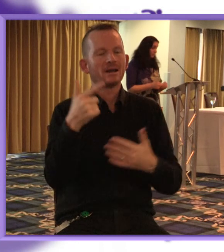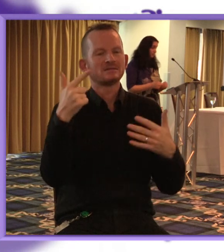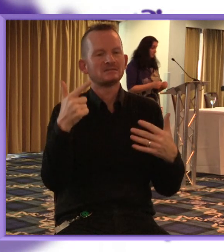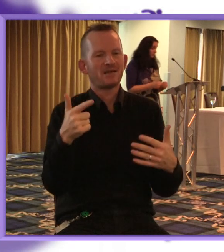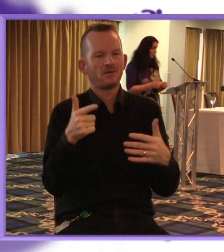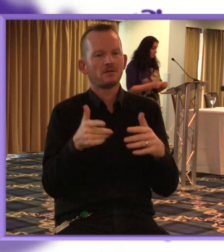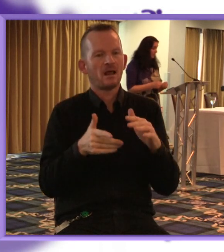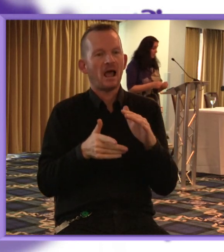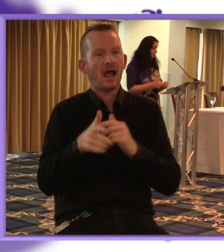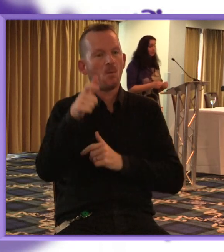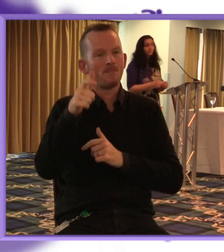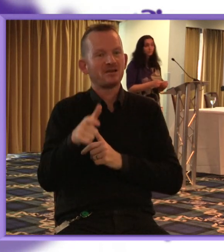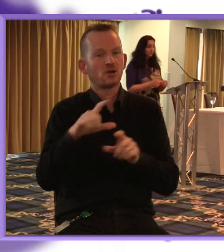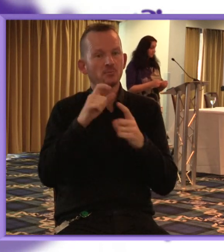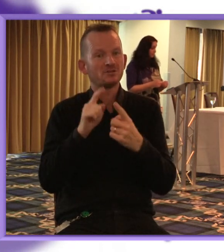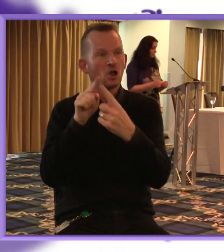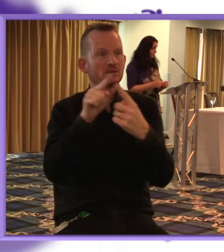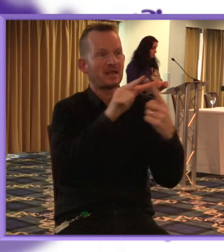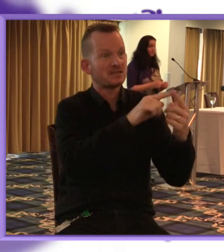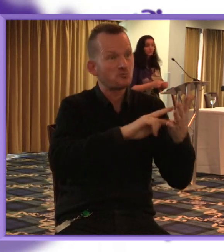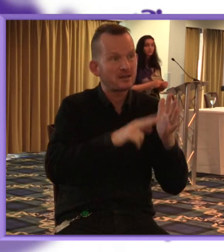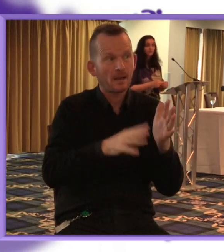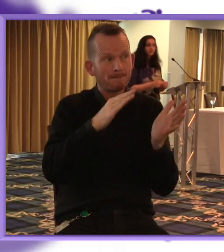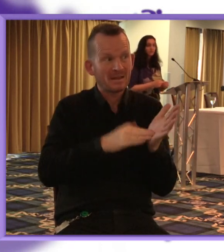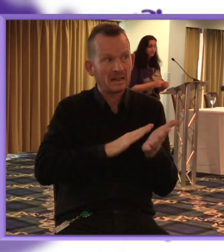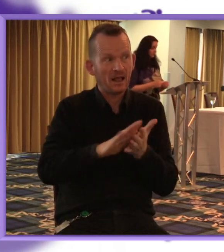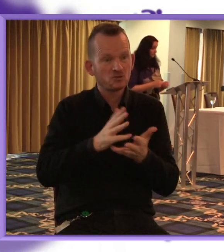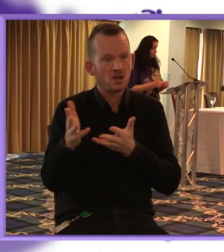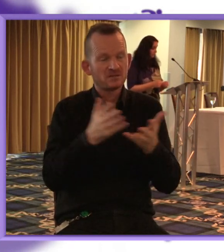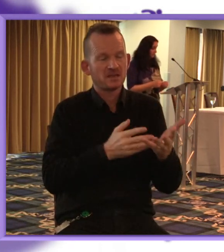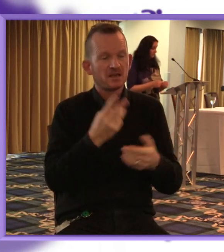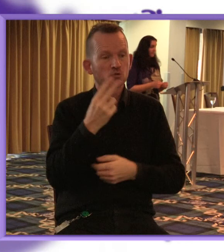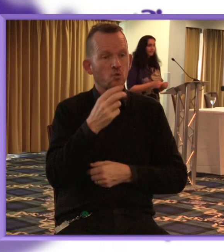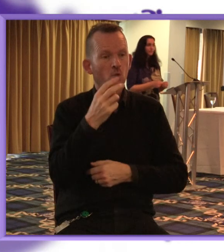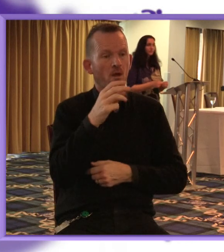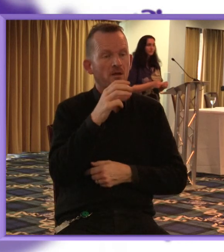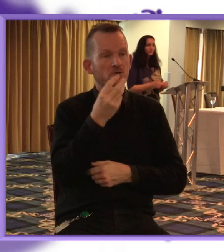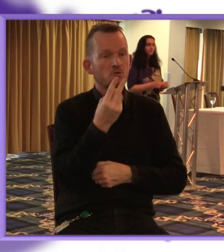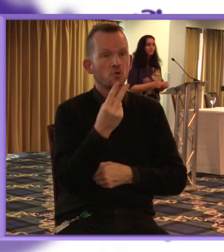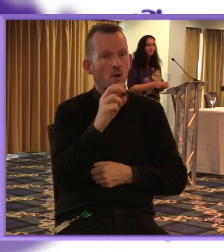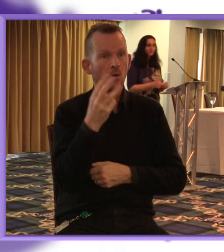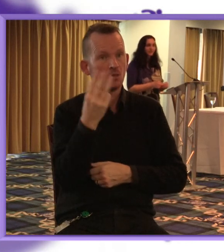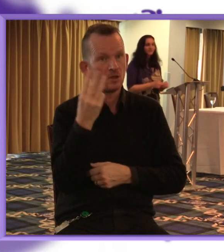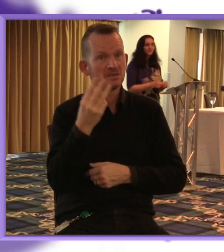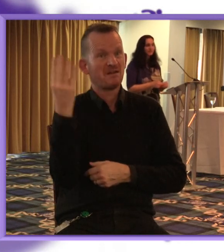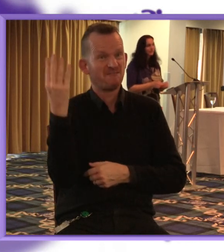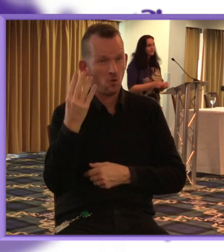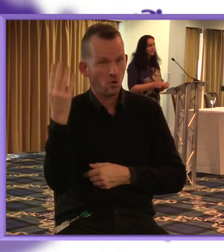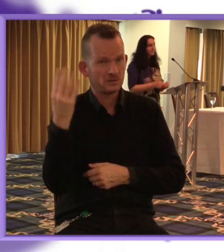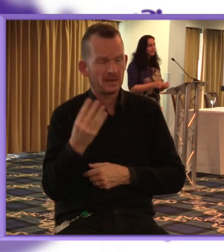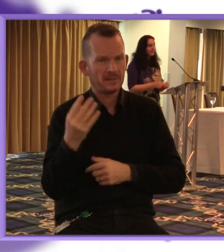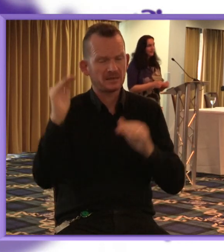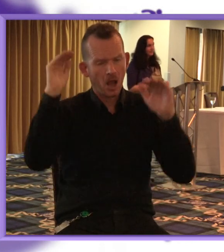outpatient and community contacts arranged for mental health services in 2013 and 14, which is a substantially